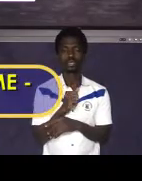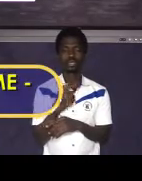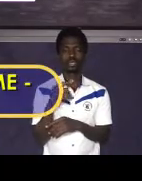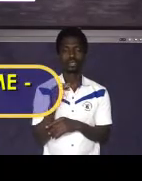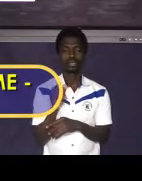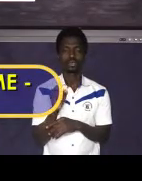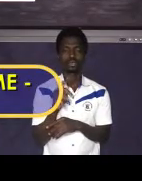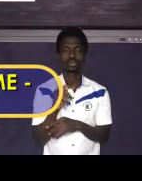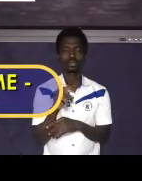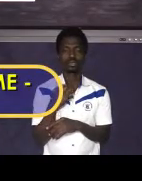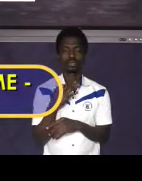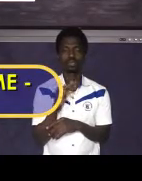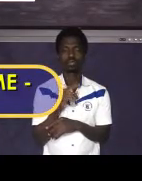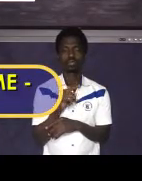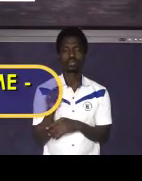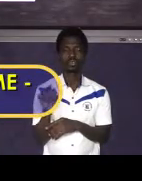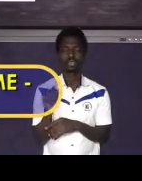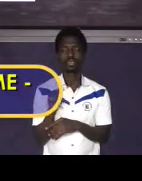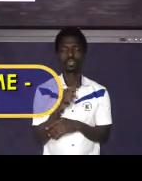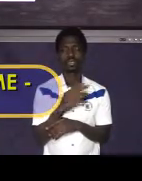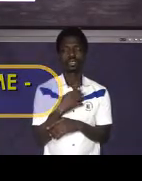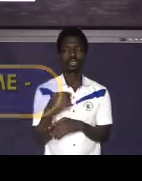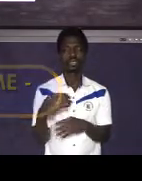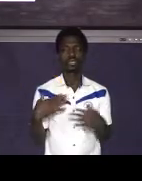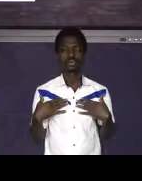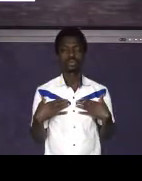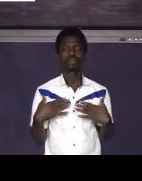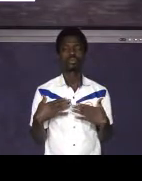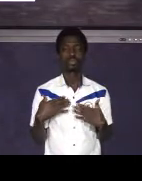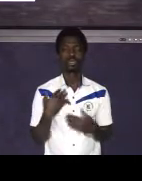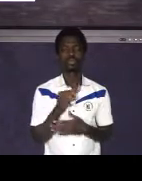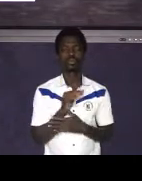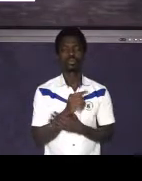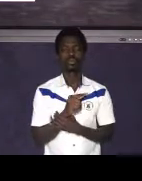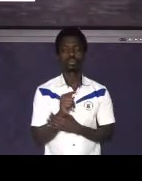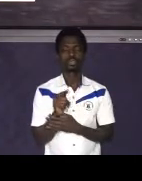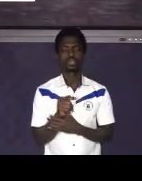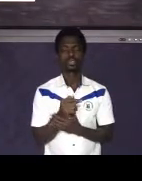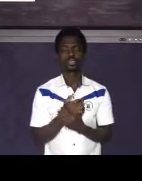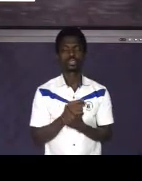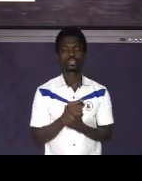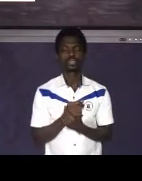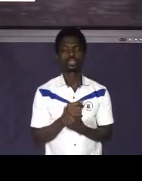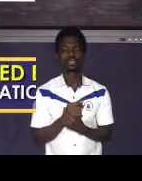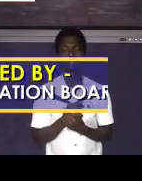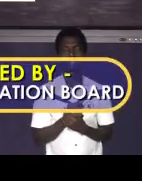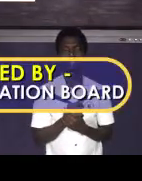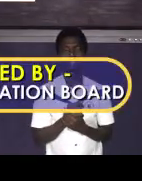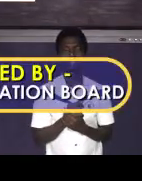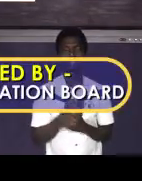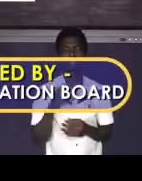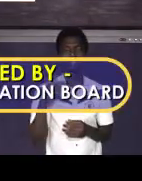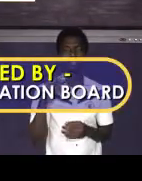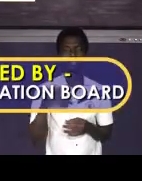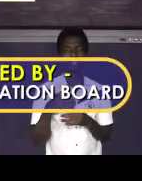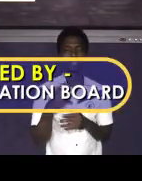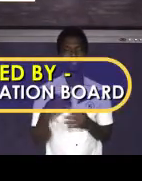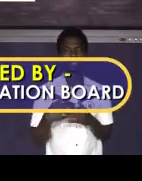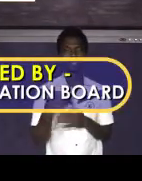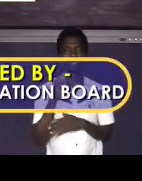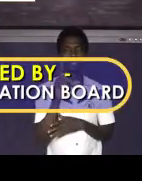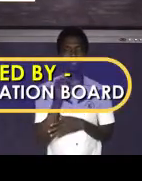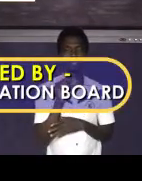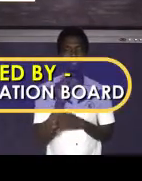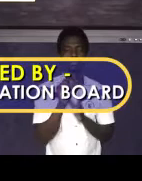a gust of dash, and a breath of dash. In the next 20